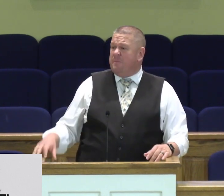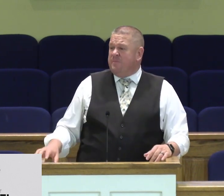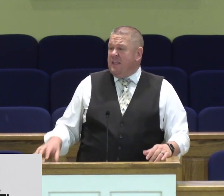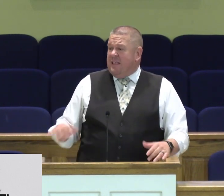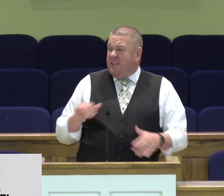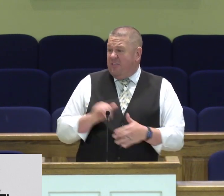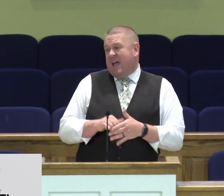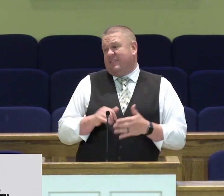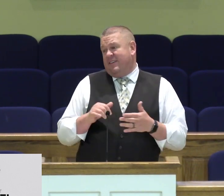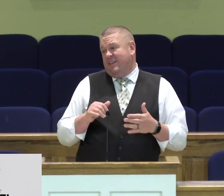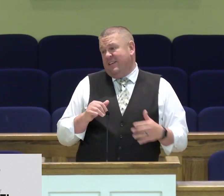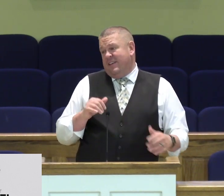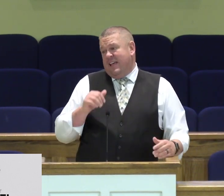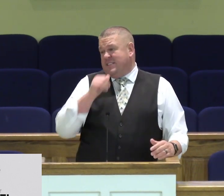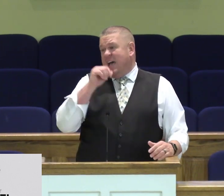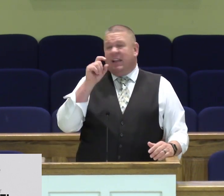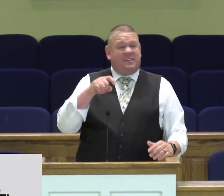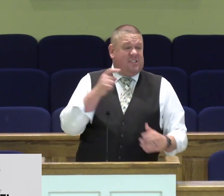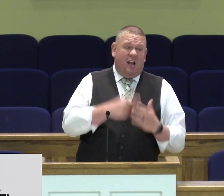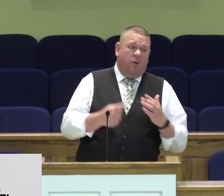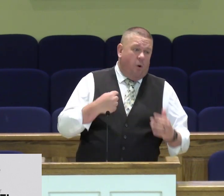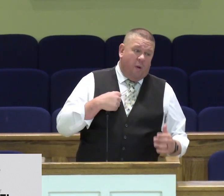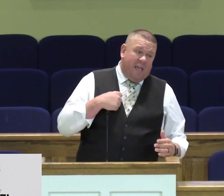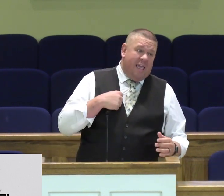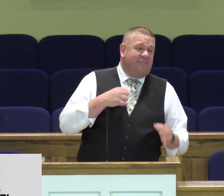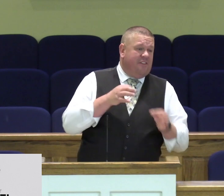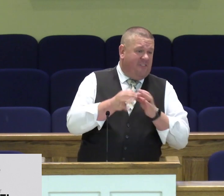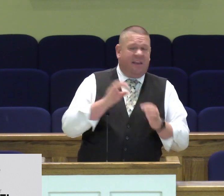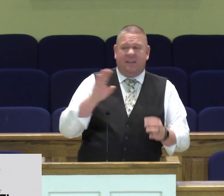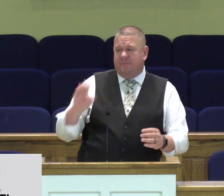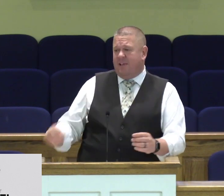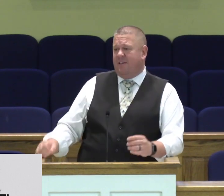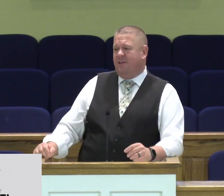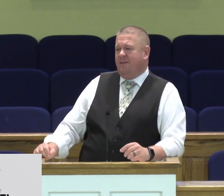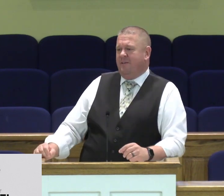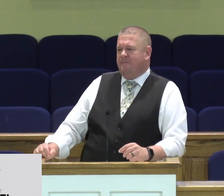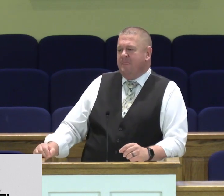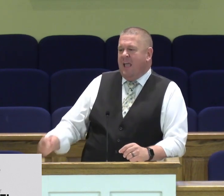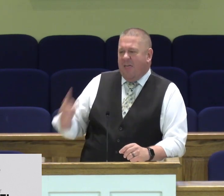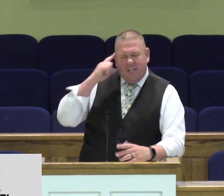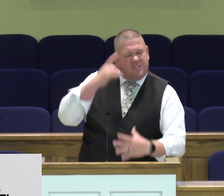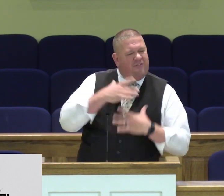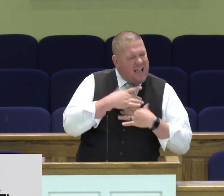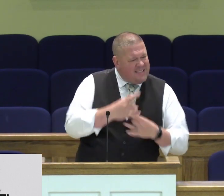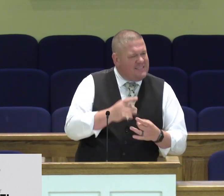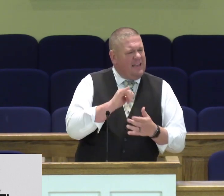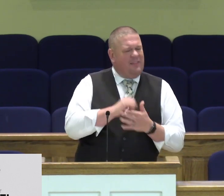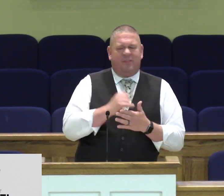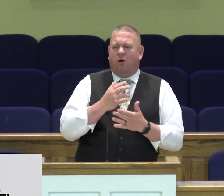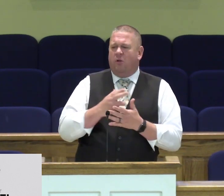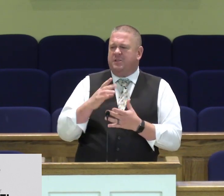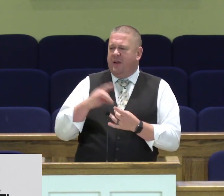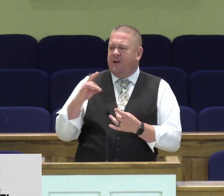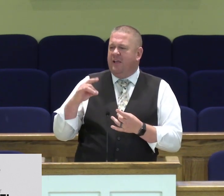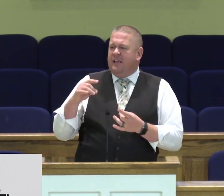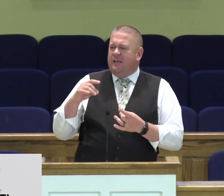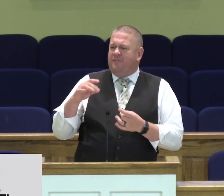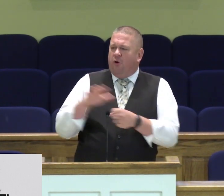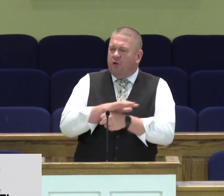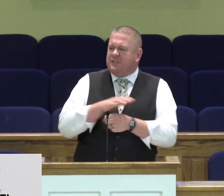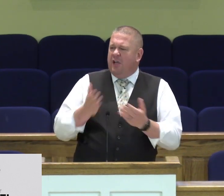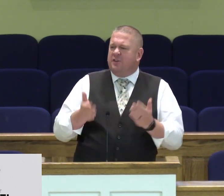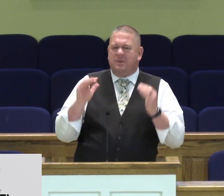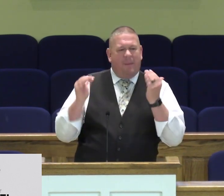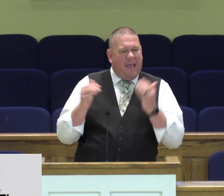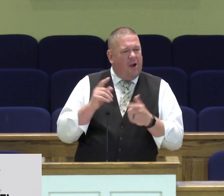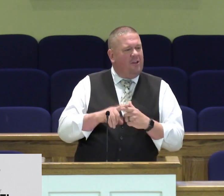out that it's not necessarily what we have defined it to be. I think it's fascinating that the Holy Spirit